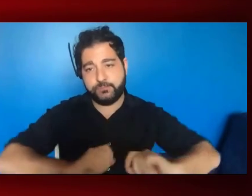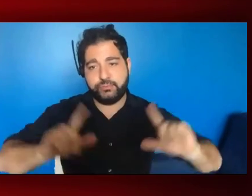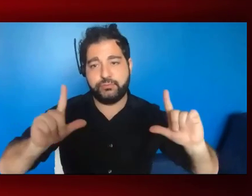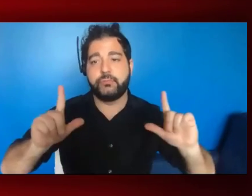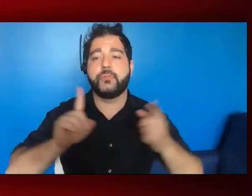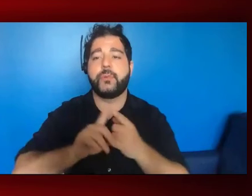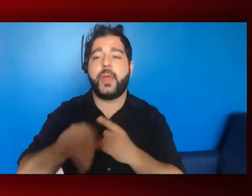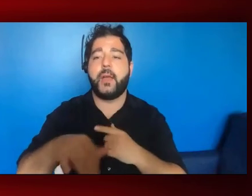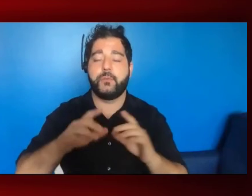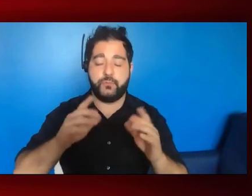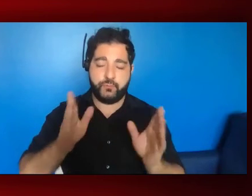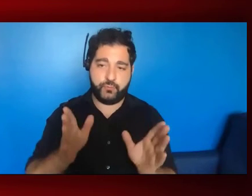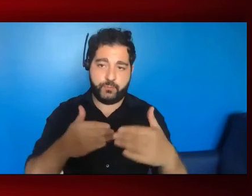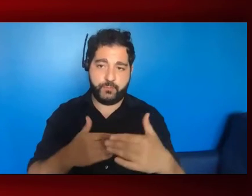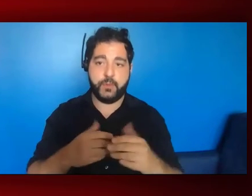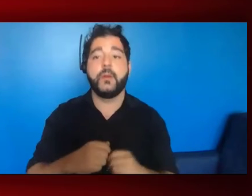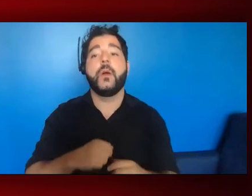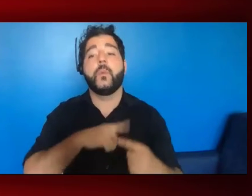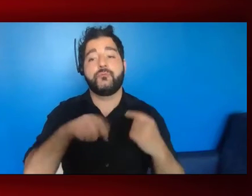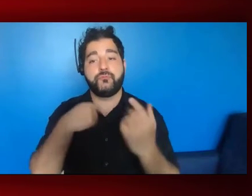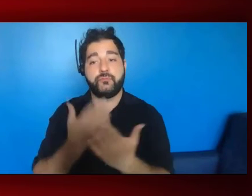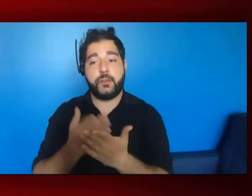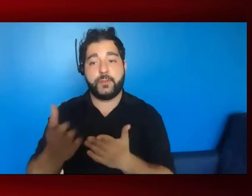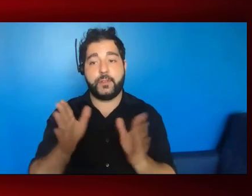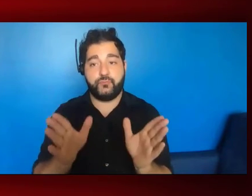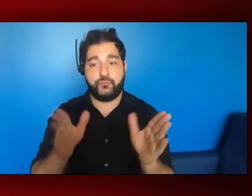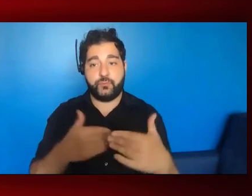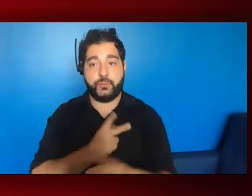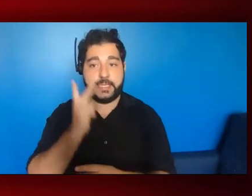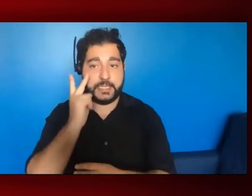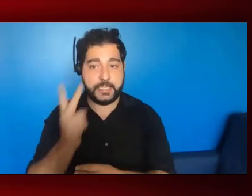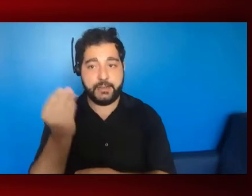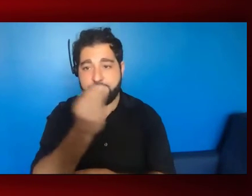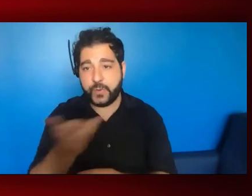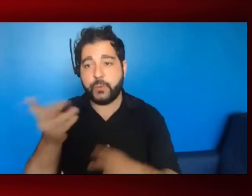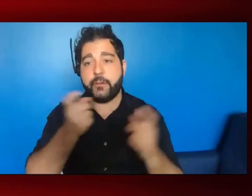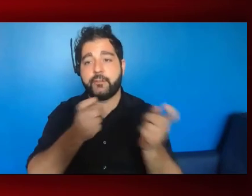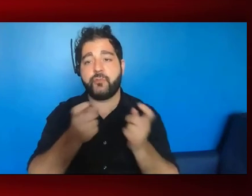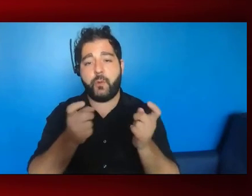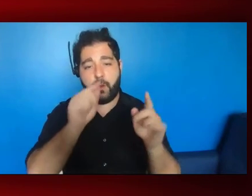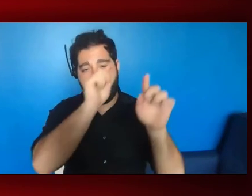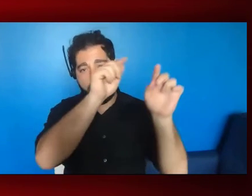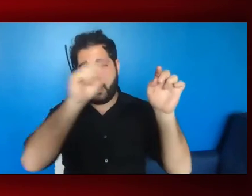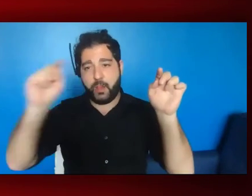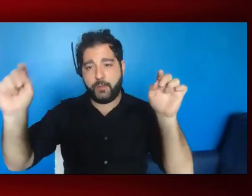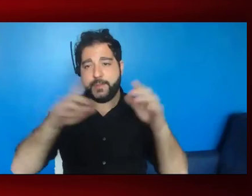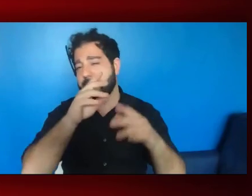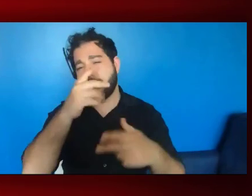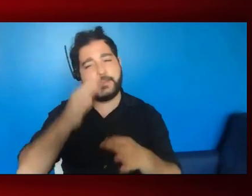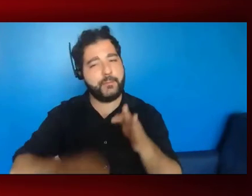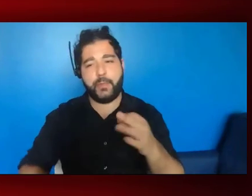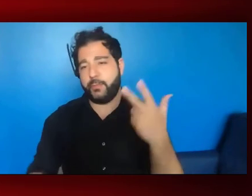room. When you get to the room, you'll see a couple controls. Really simple, there's only three things you